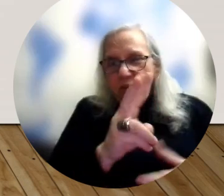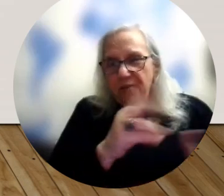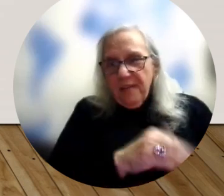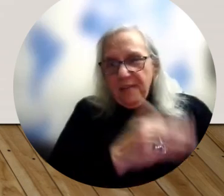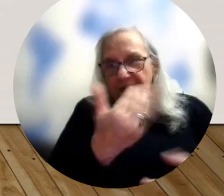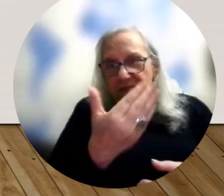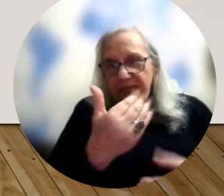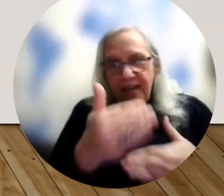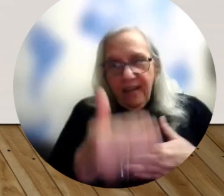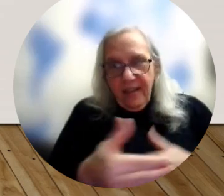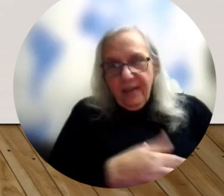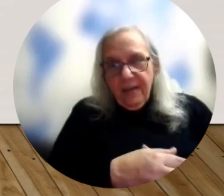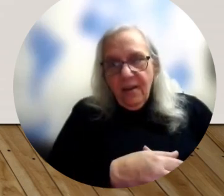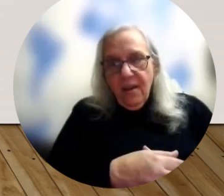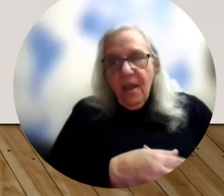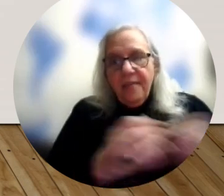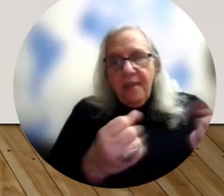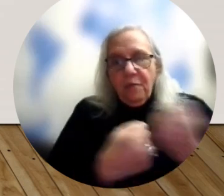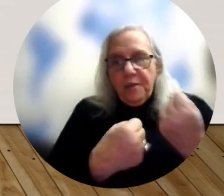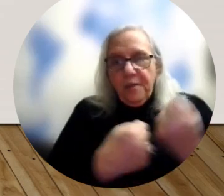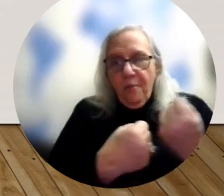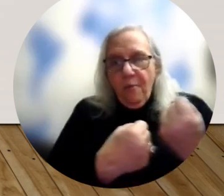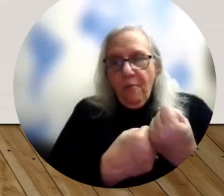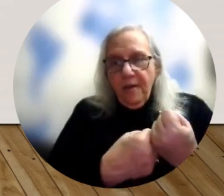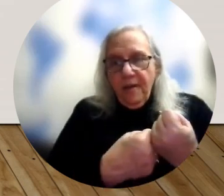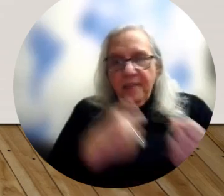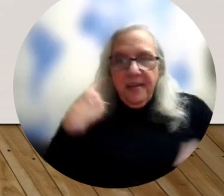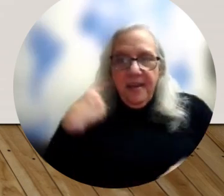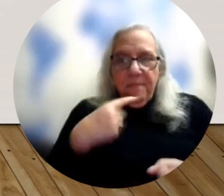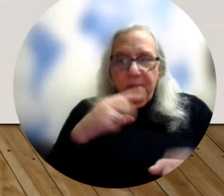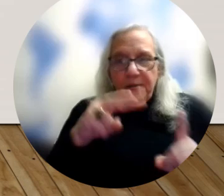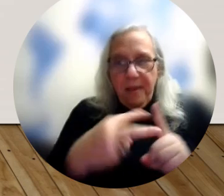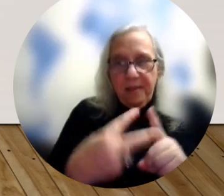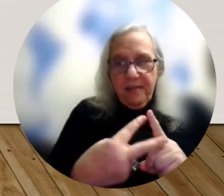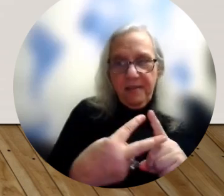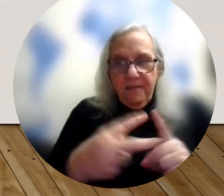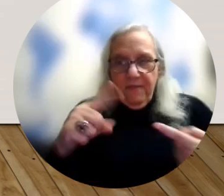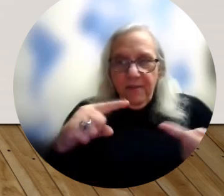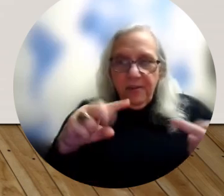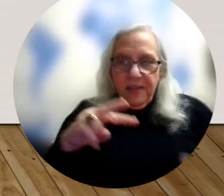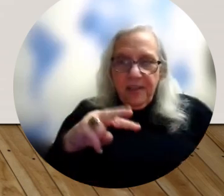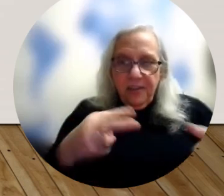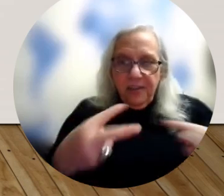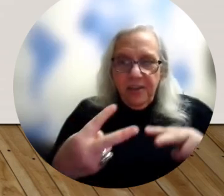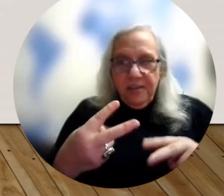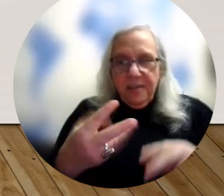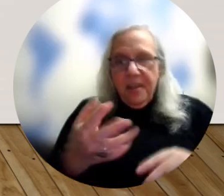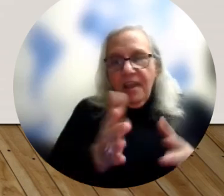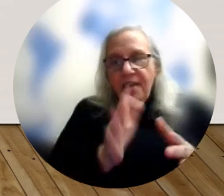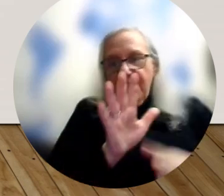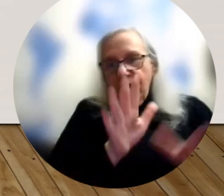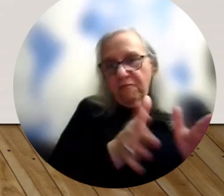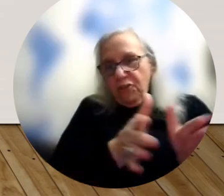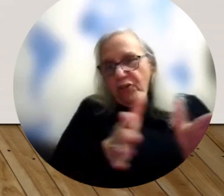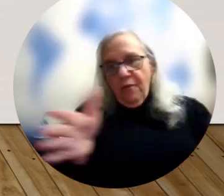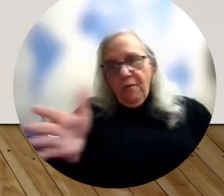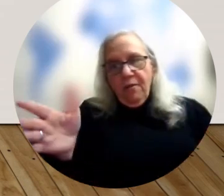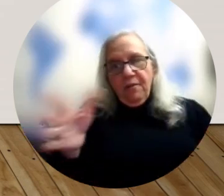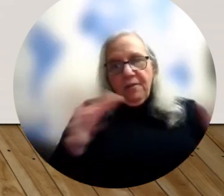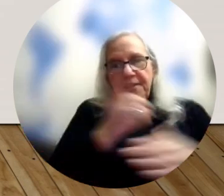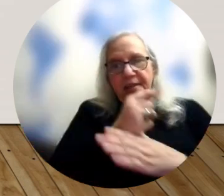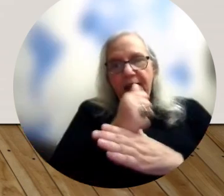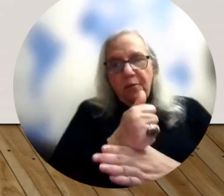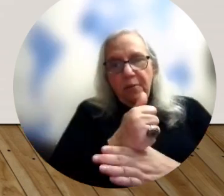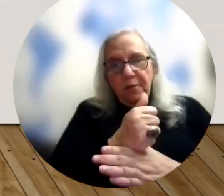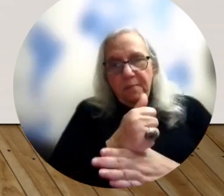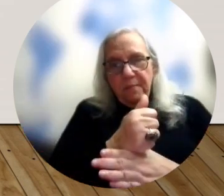from 2015 and later, that will support the deaf perspective versus just the